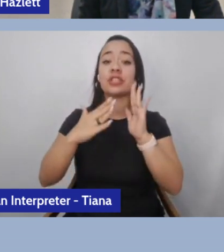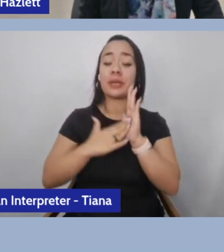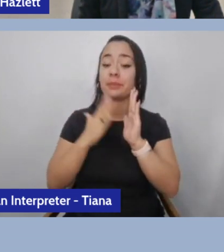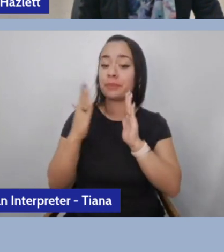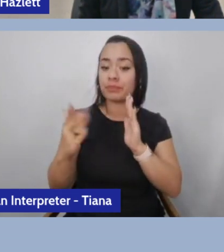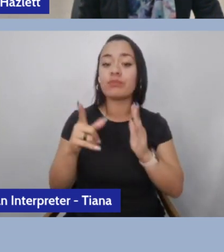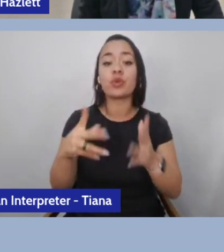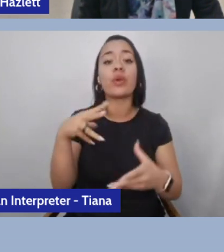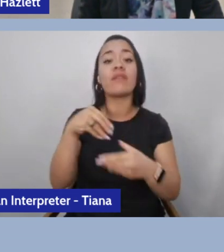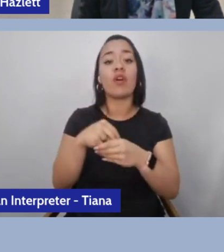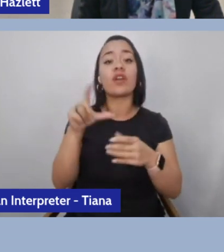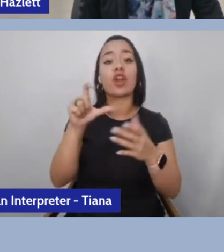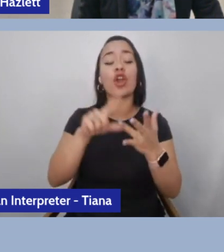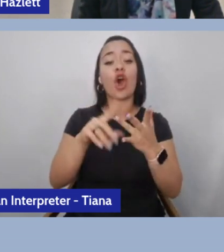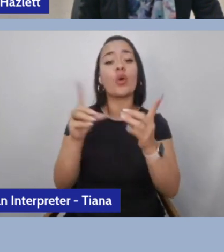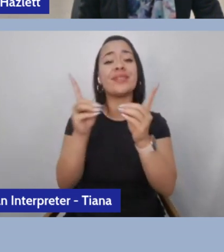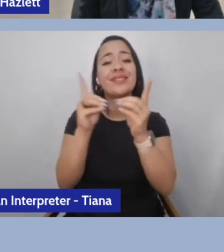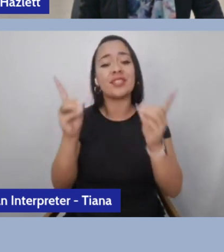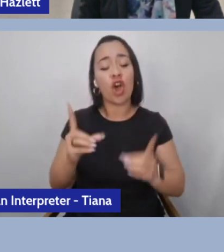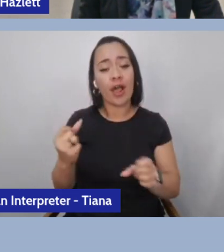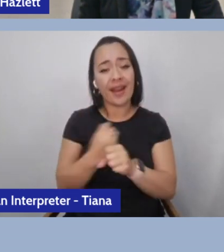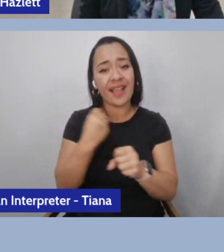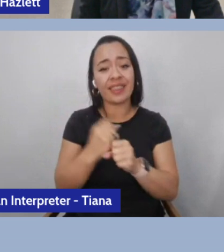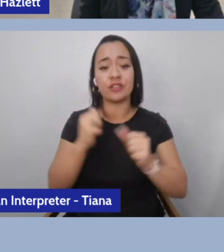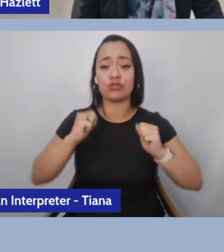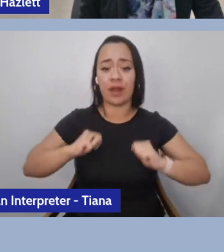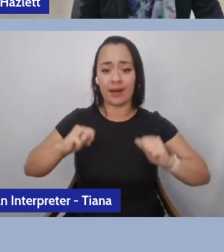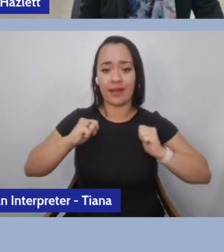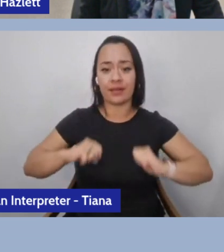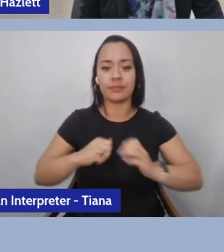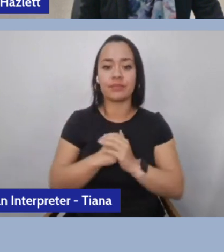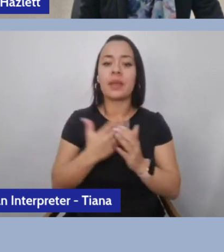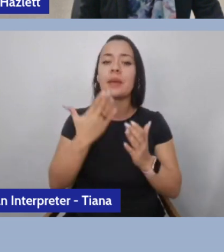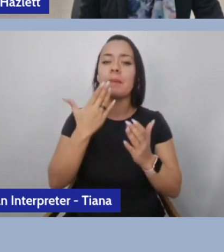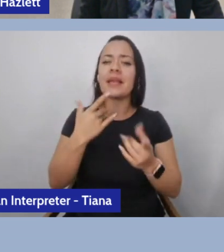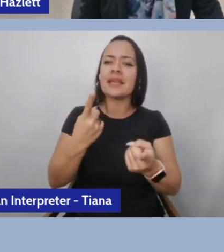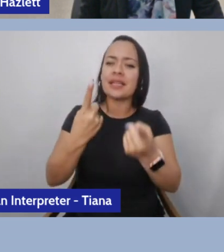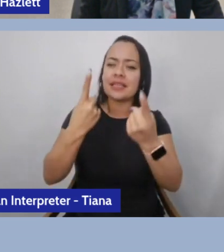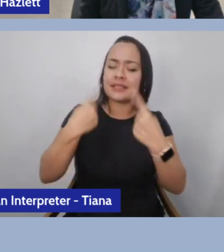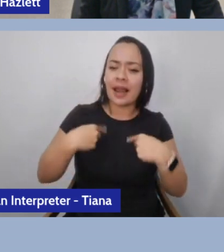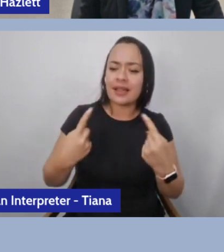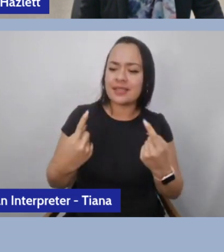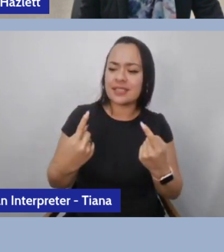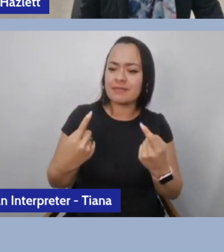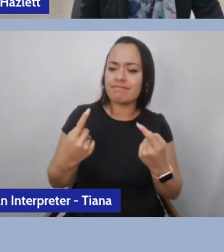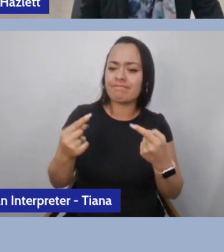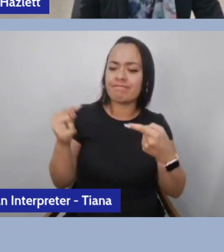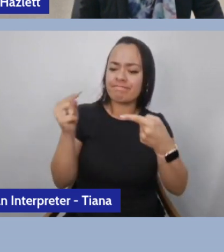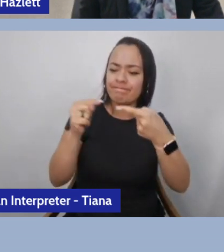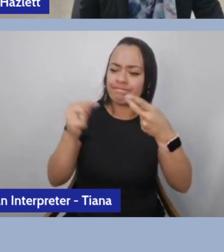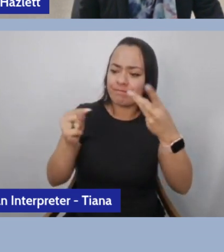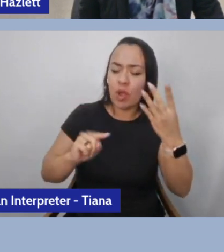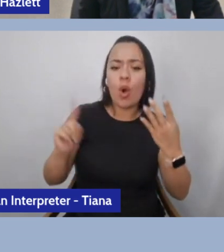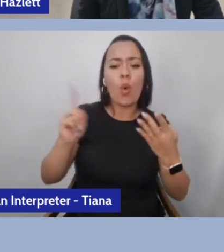co-designing the training. Tell us things that older people, interpreters, and clinicians thought